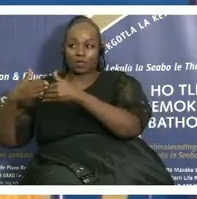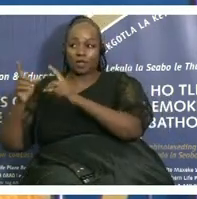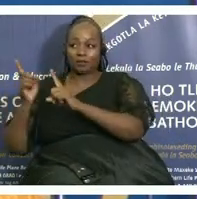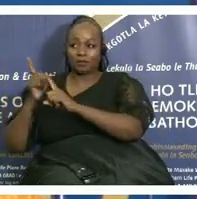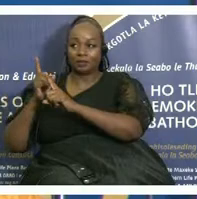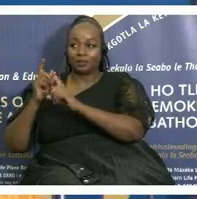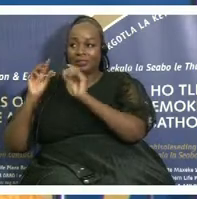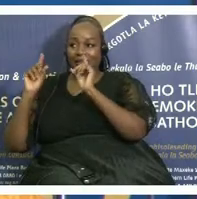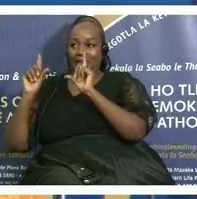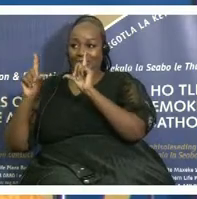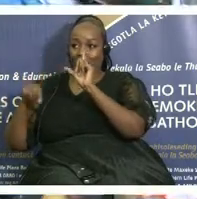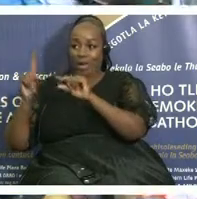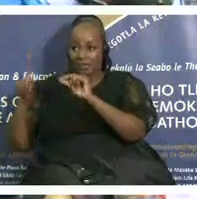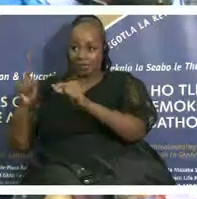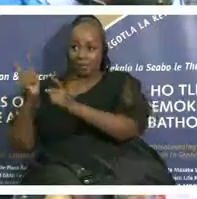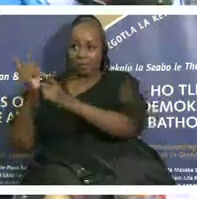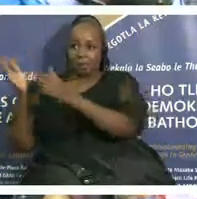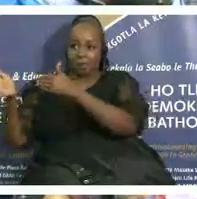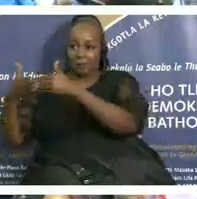e telele.